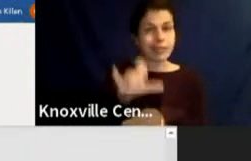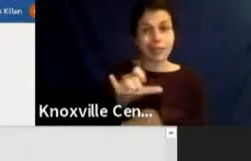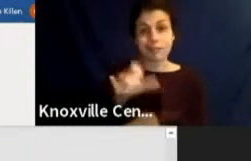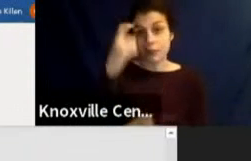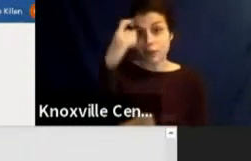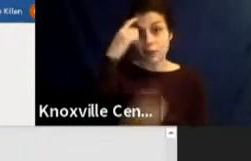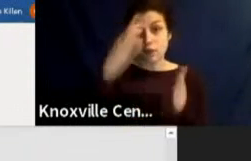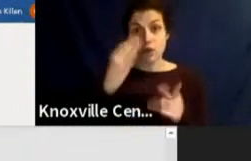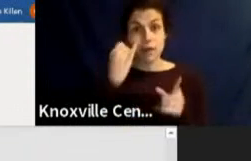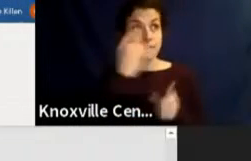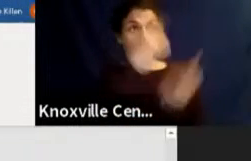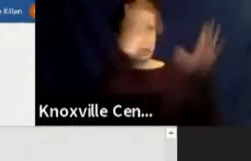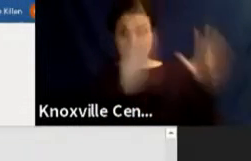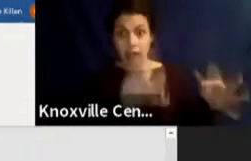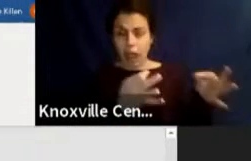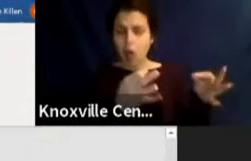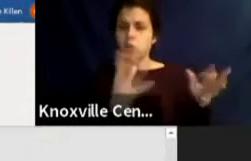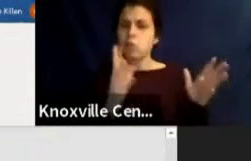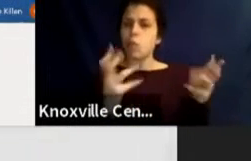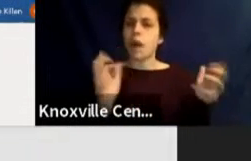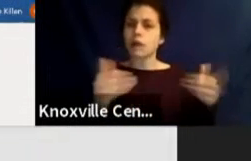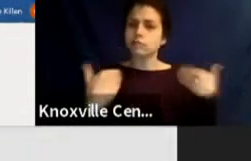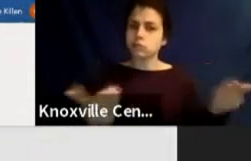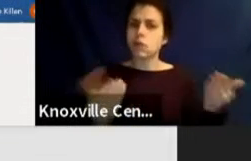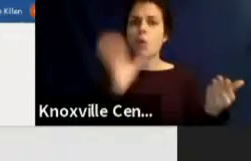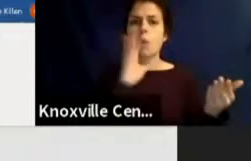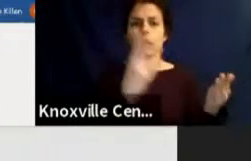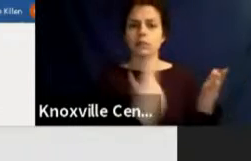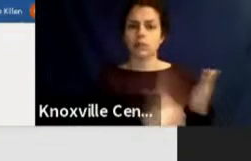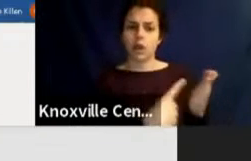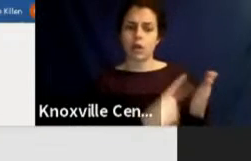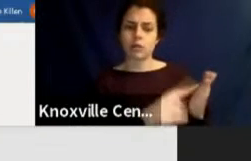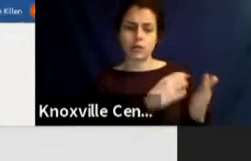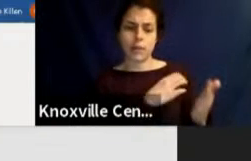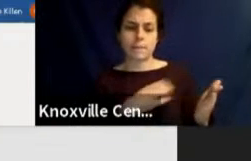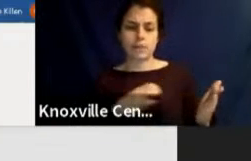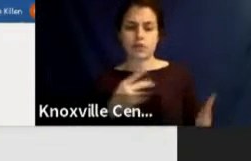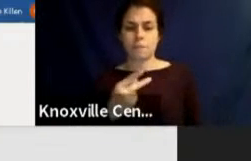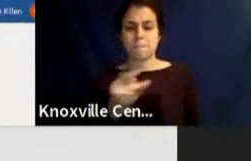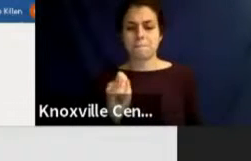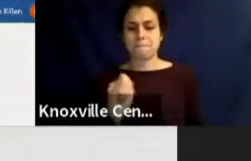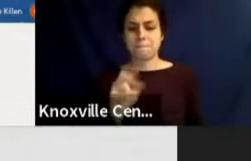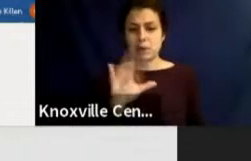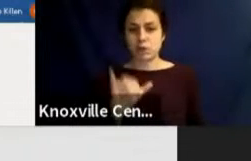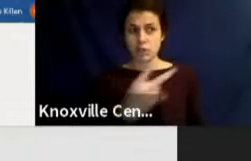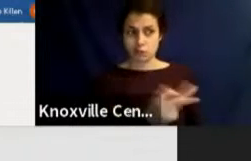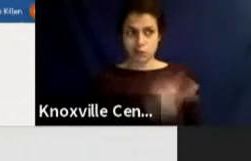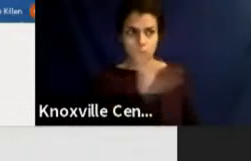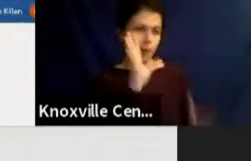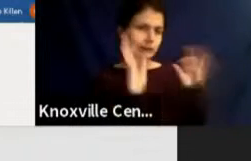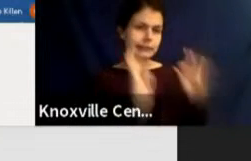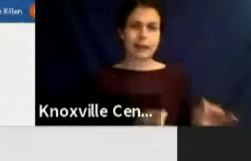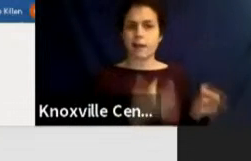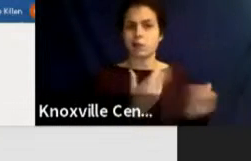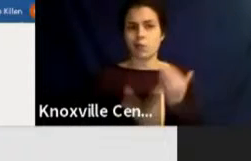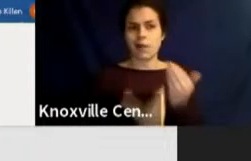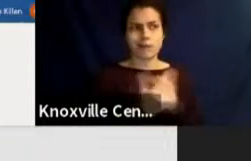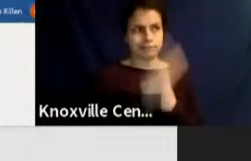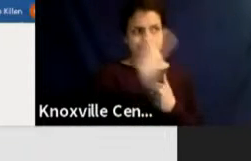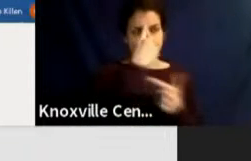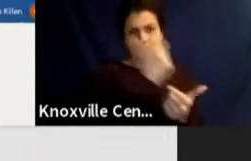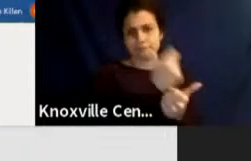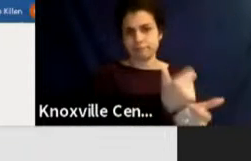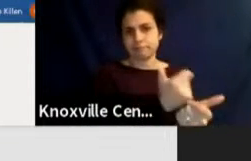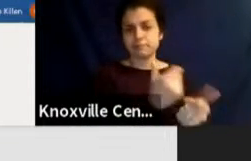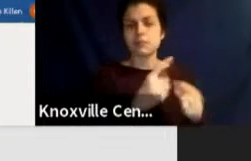do this, he'll talk to Commissioner Piercy, and they will come up with whatever they want to do with this. But